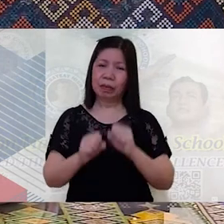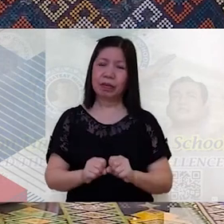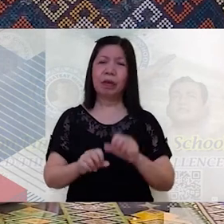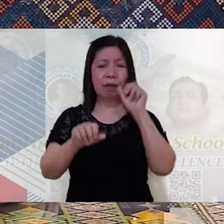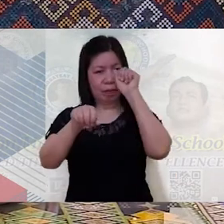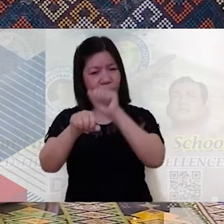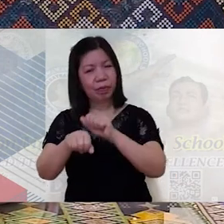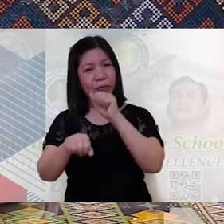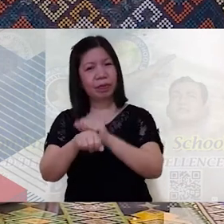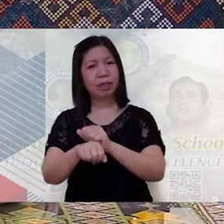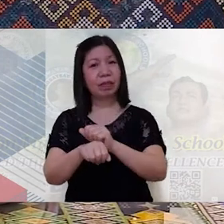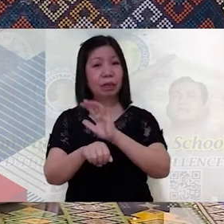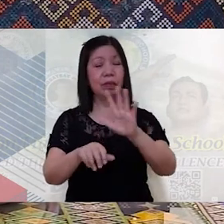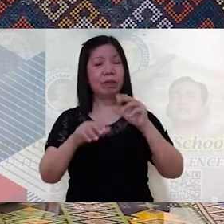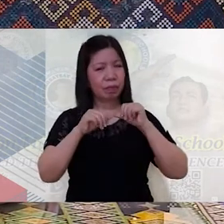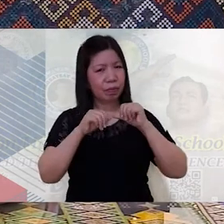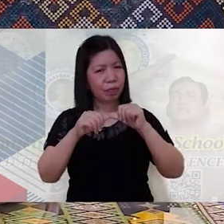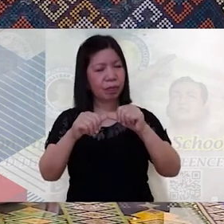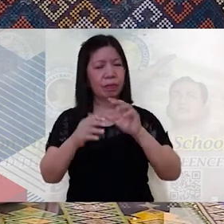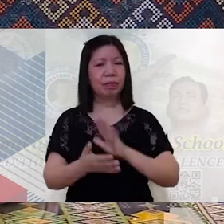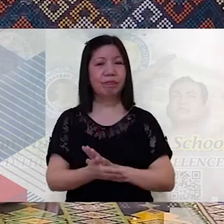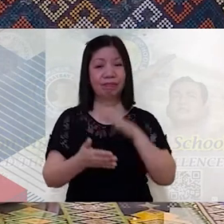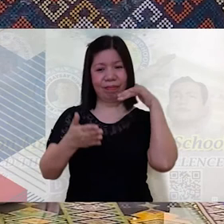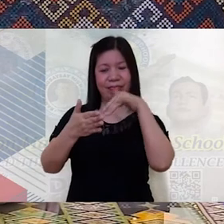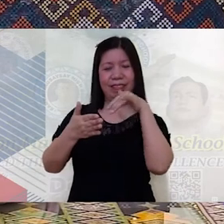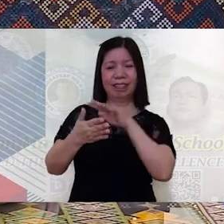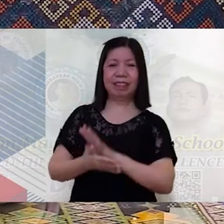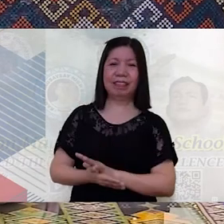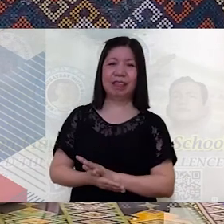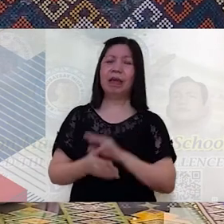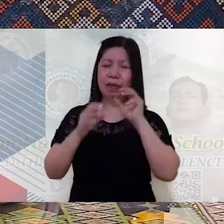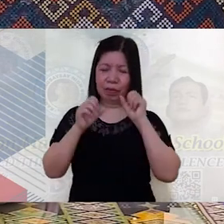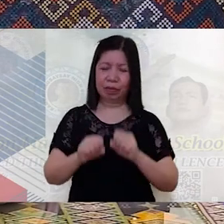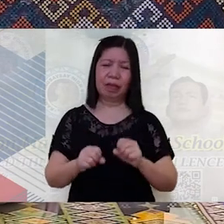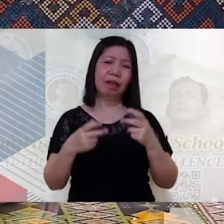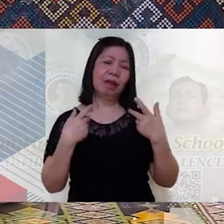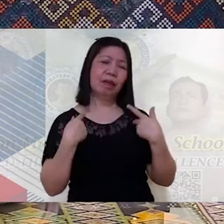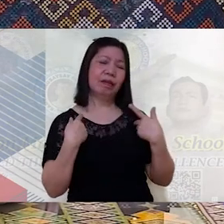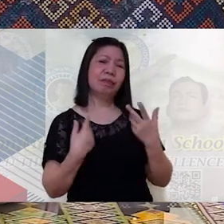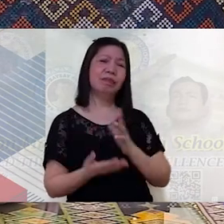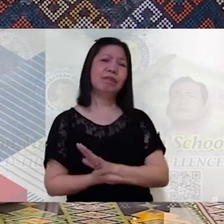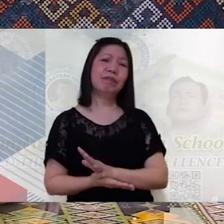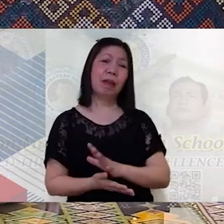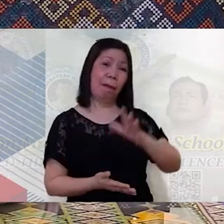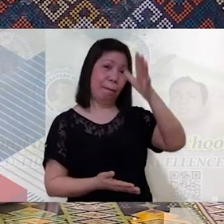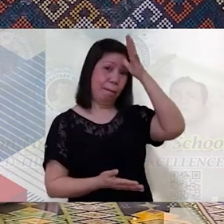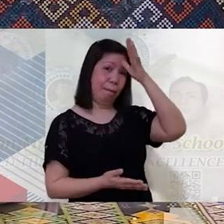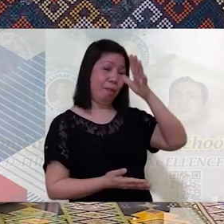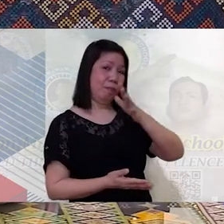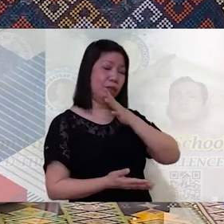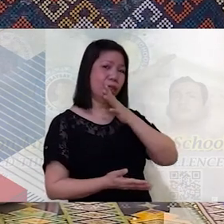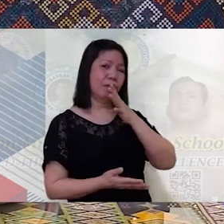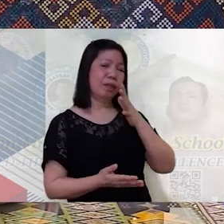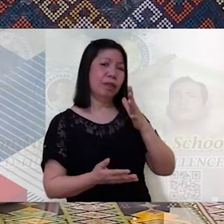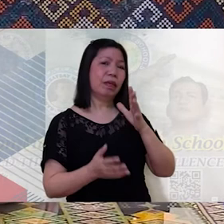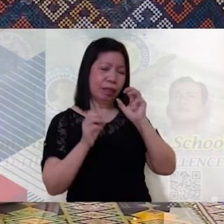can work, you can proceed for further studies, you can help your parents,